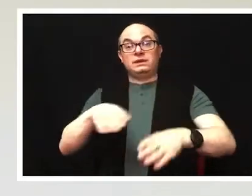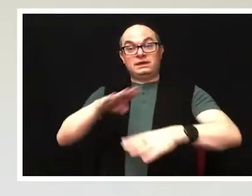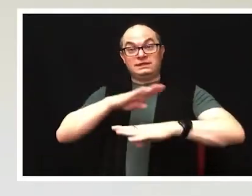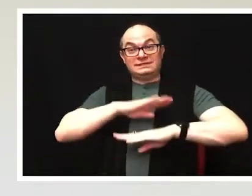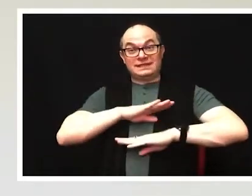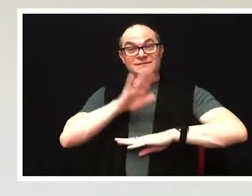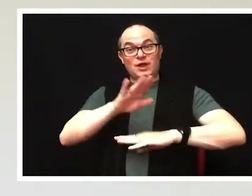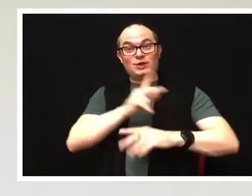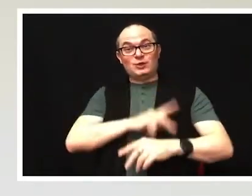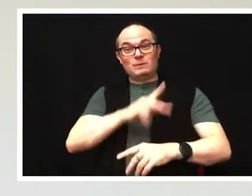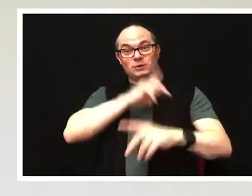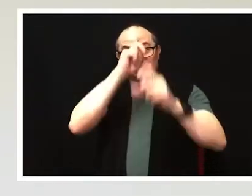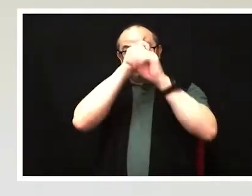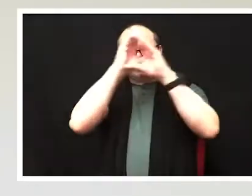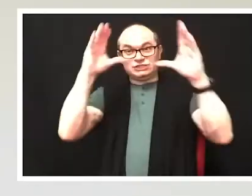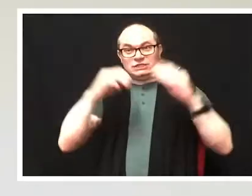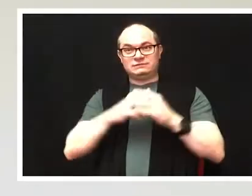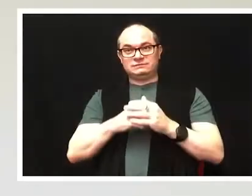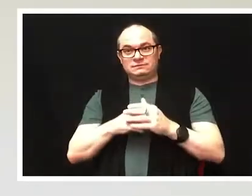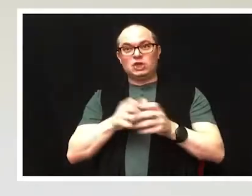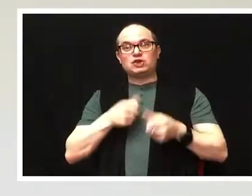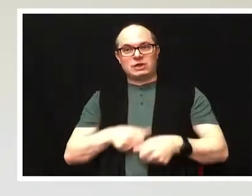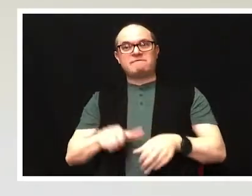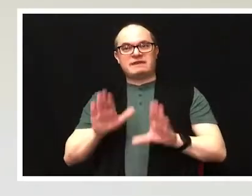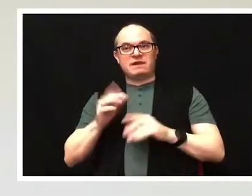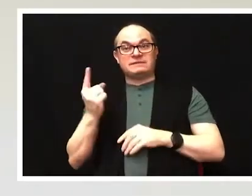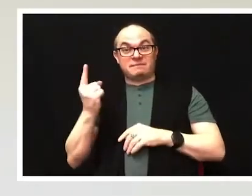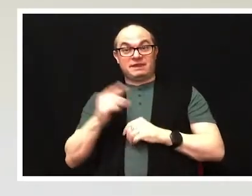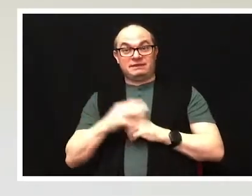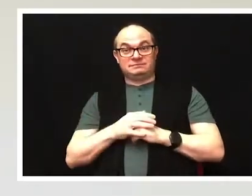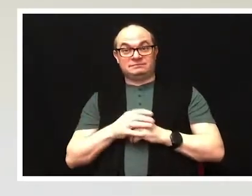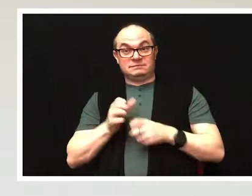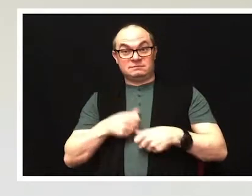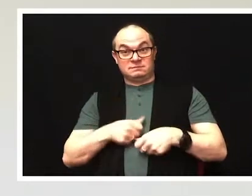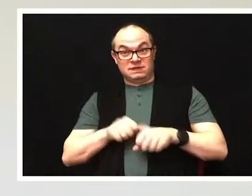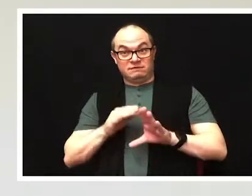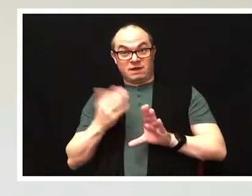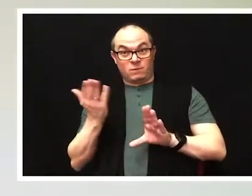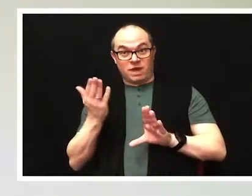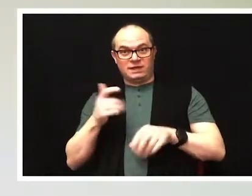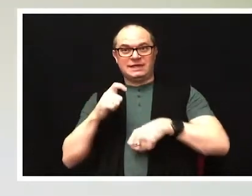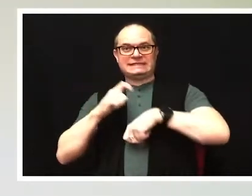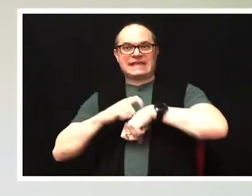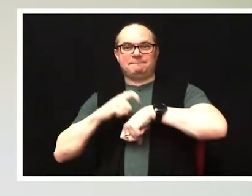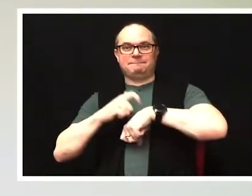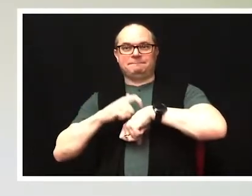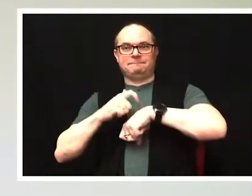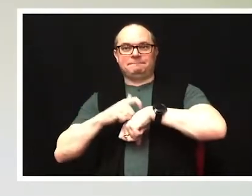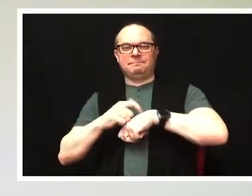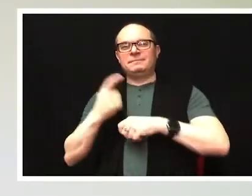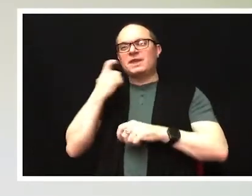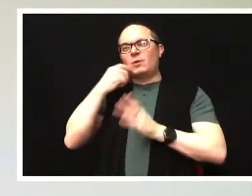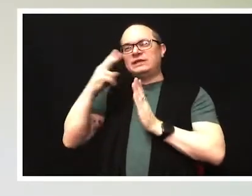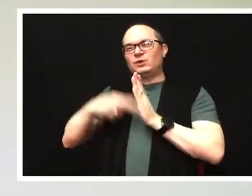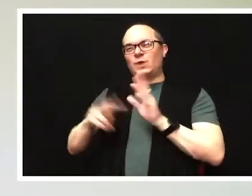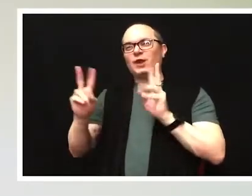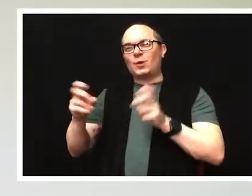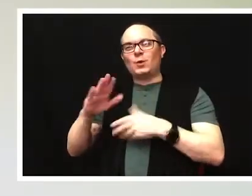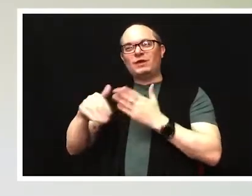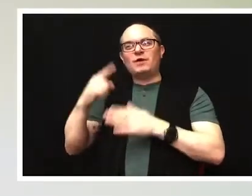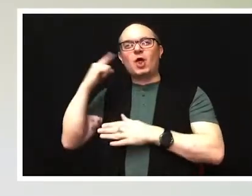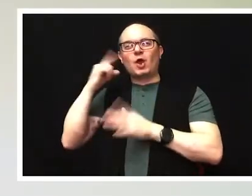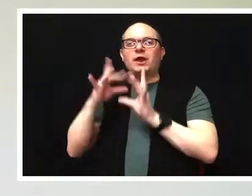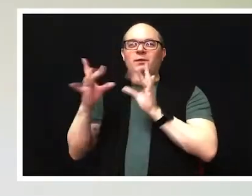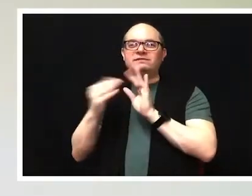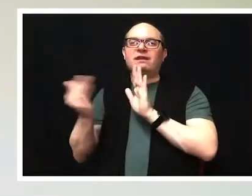your personal vision is going to cost you something, and that something is time. I recently read a quote that we've all heard